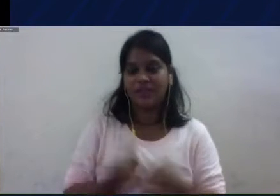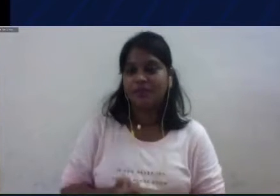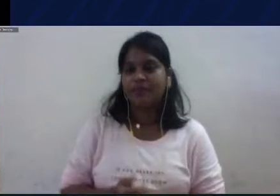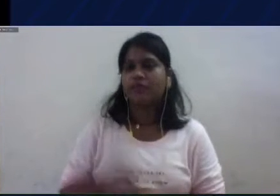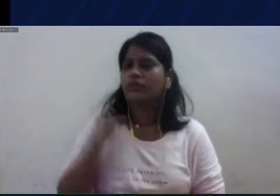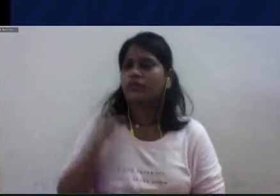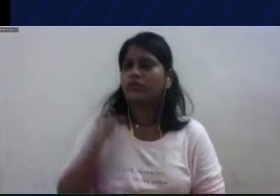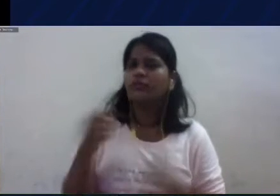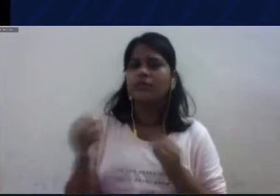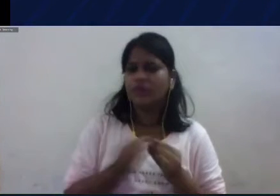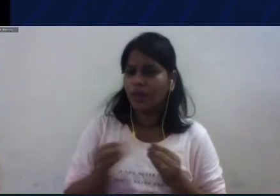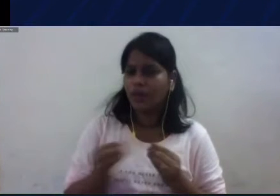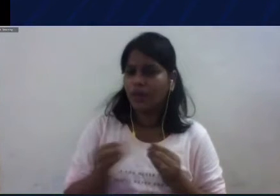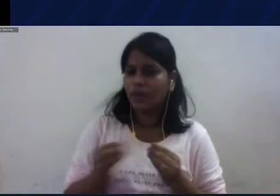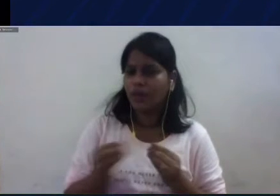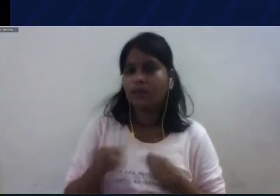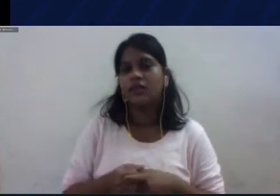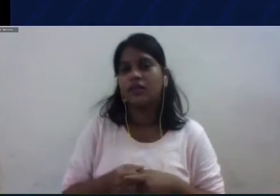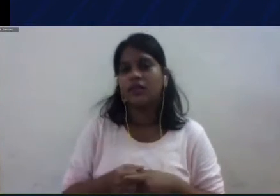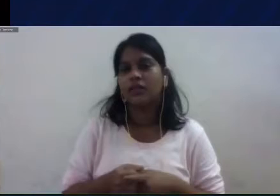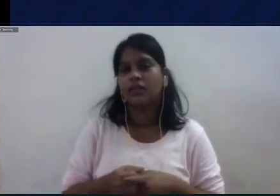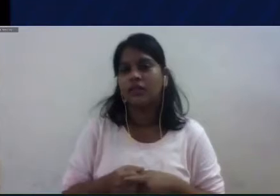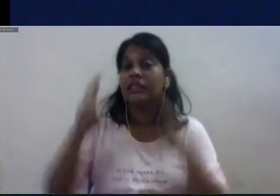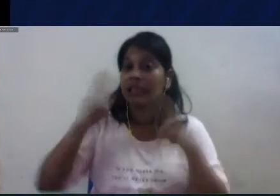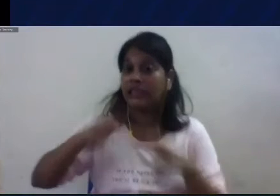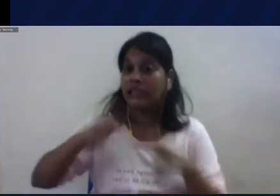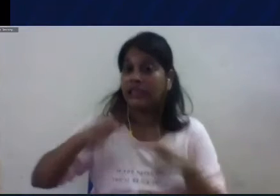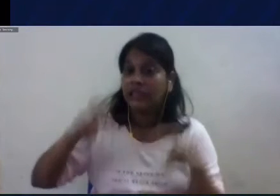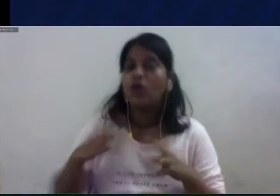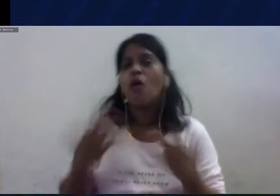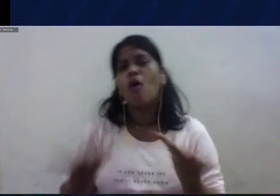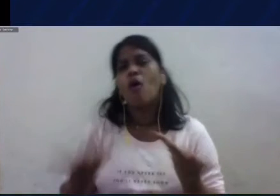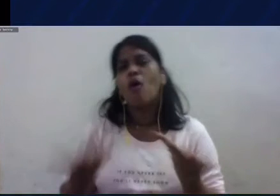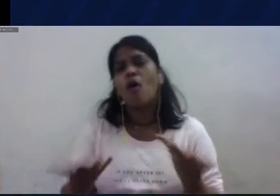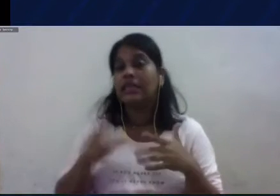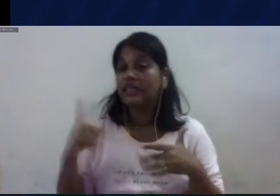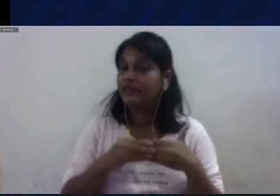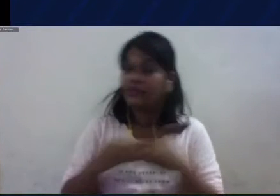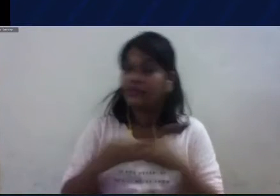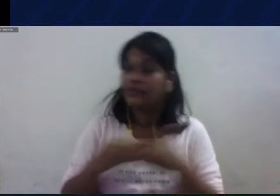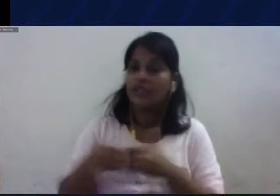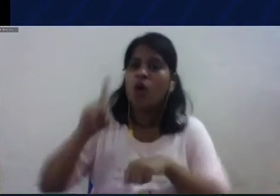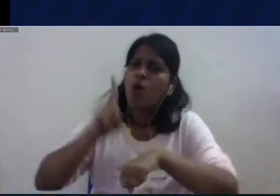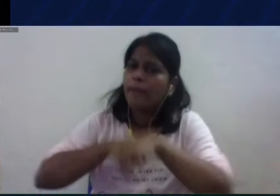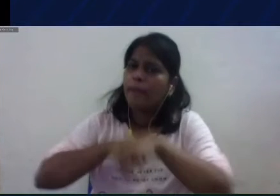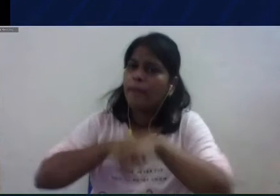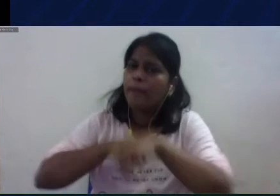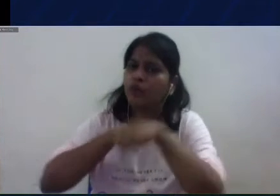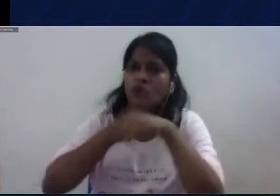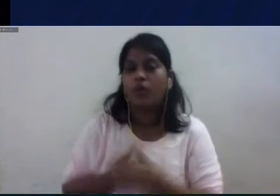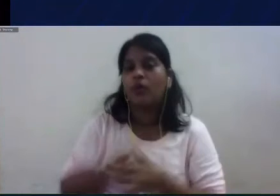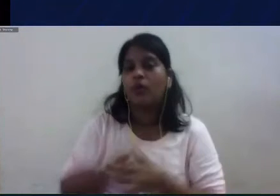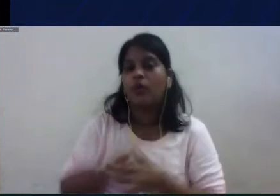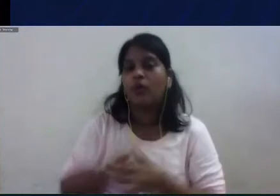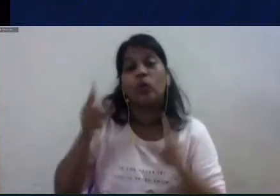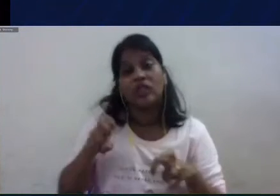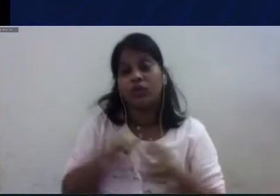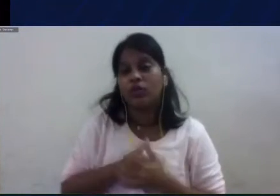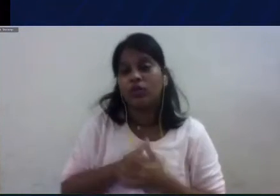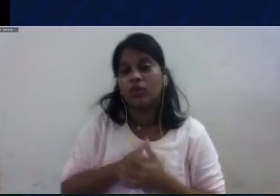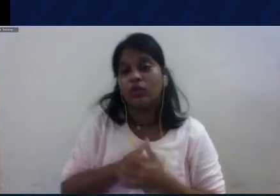is something that as a researcher or as a need finder or an opportunity spotter, you need to be doing. And